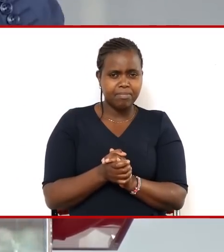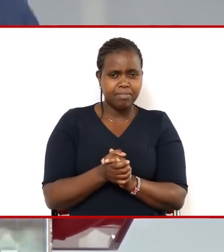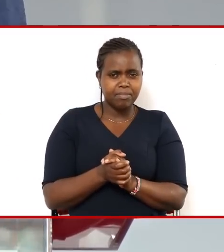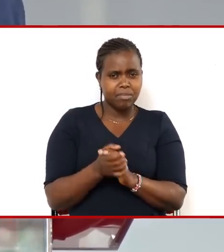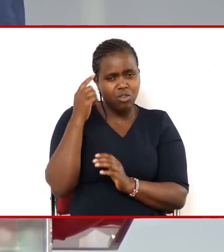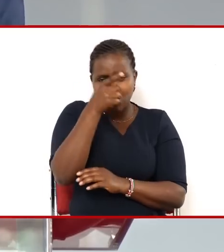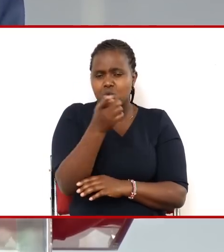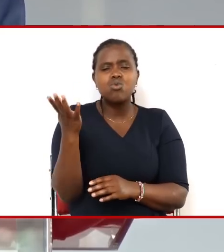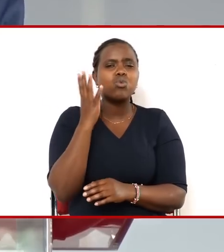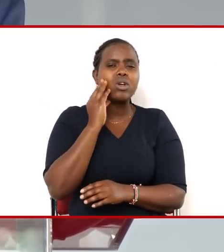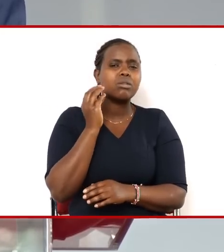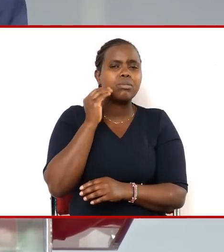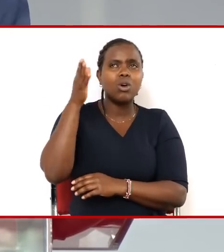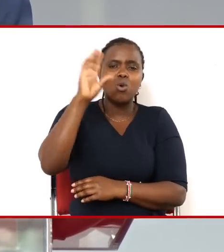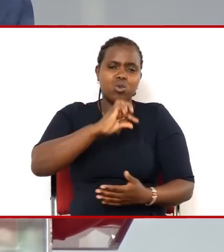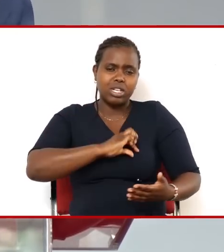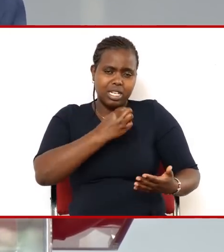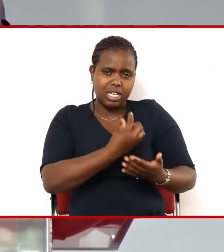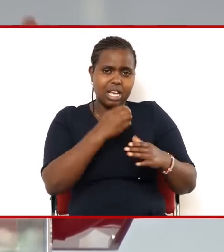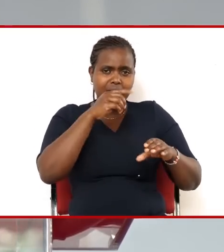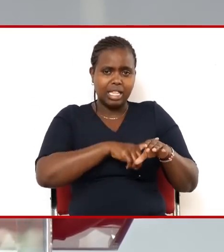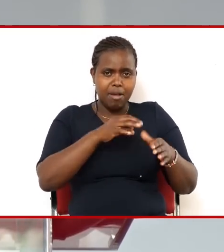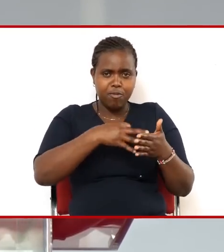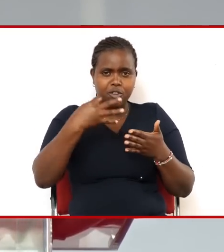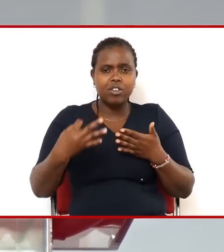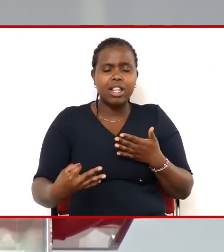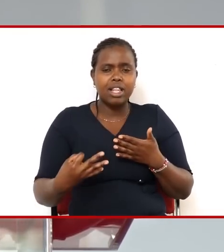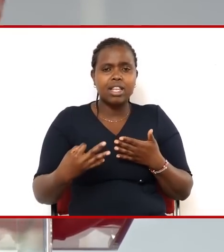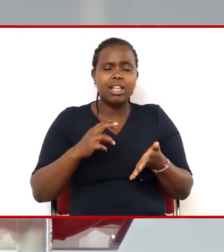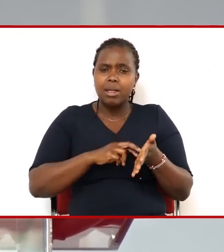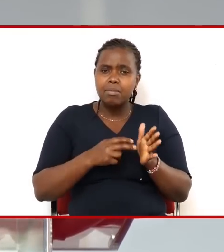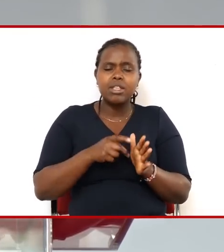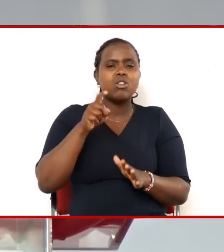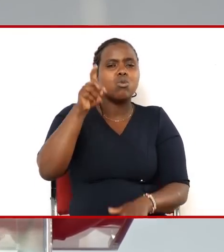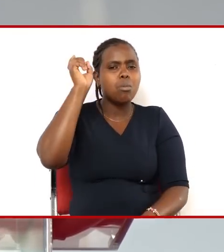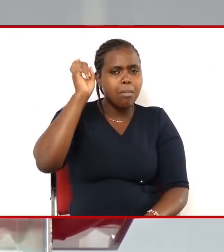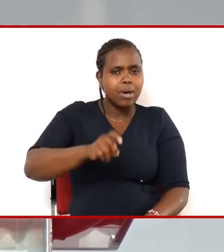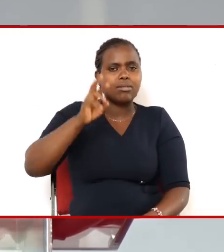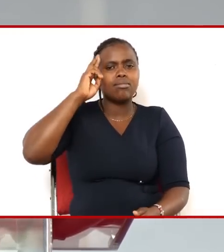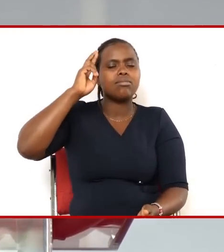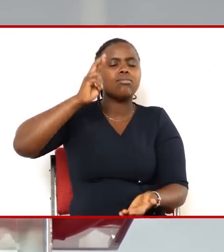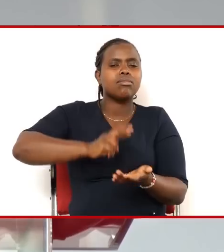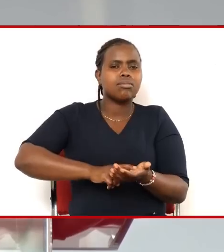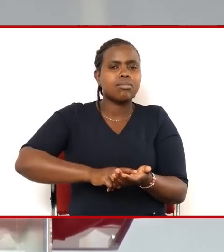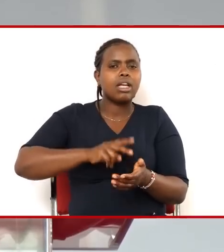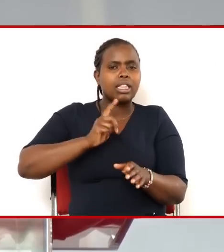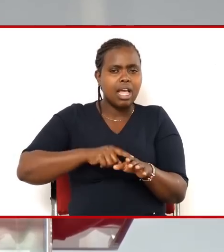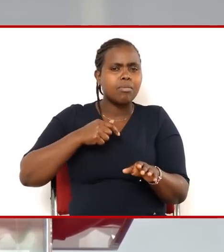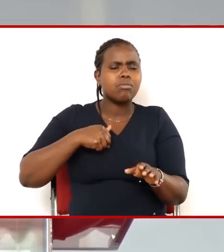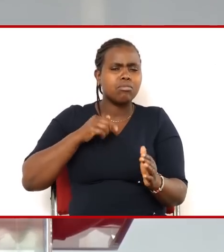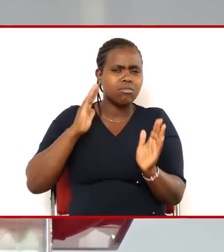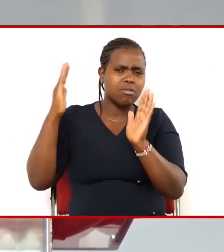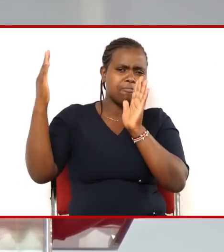to experience God's grace in your failure is that you must recognize it is time for